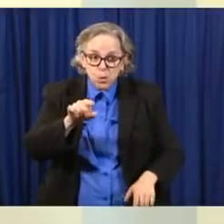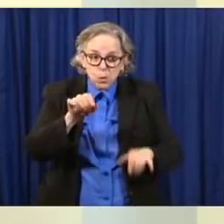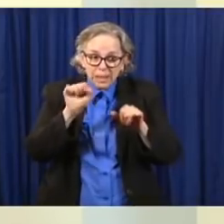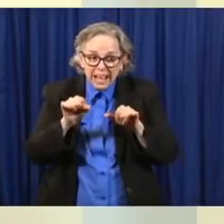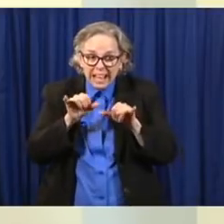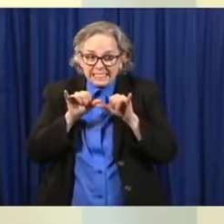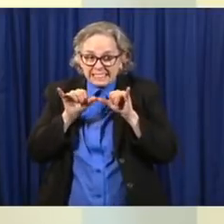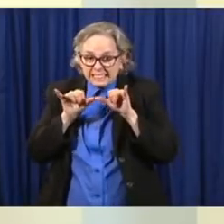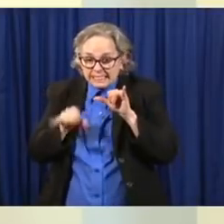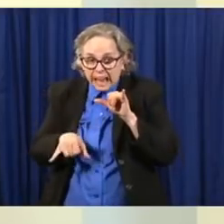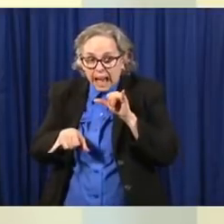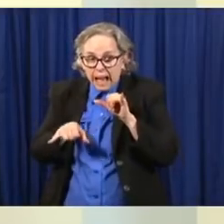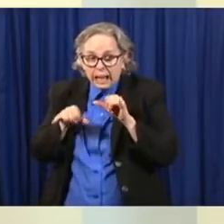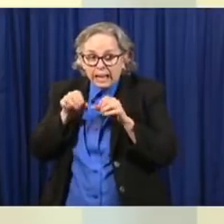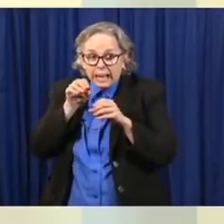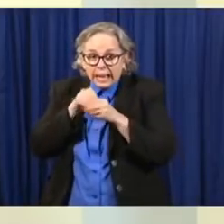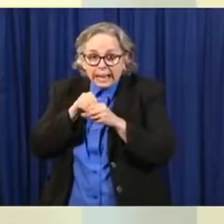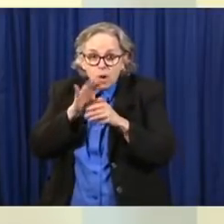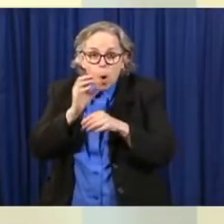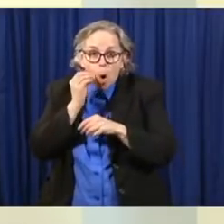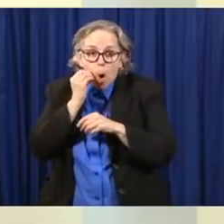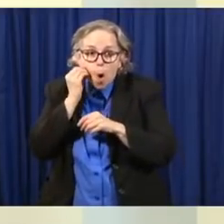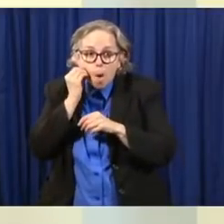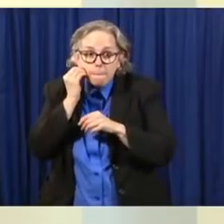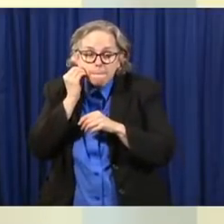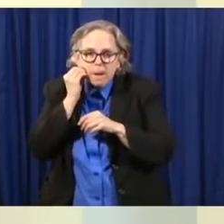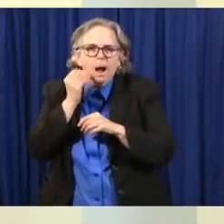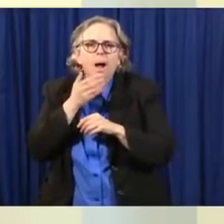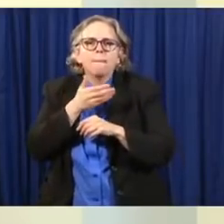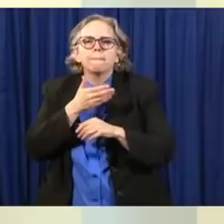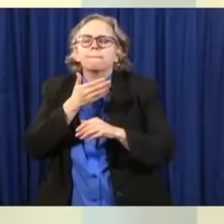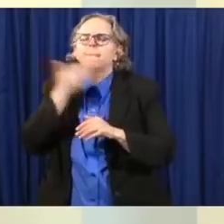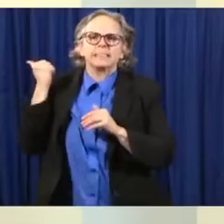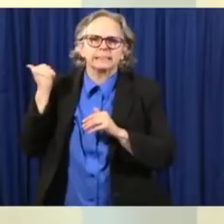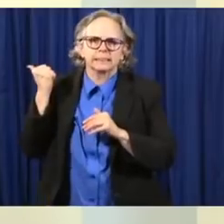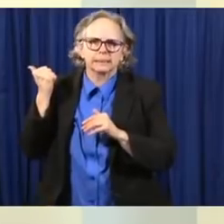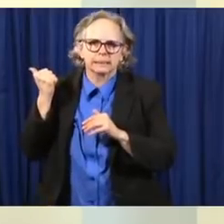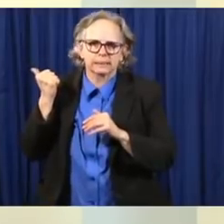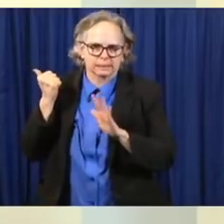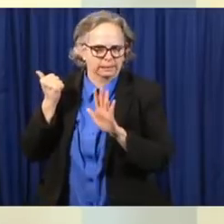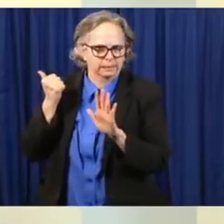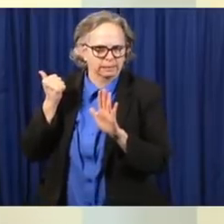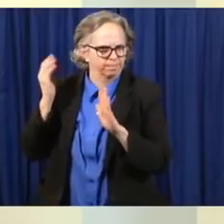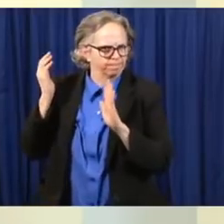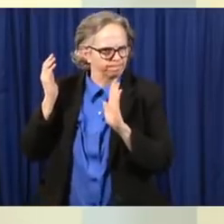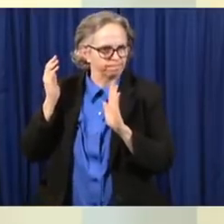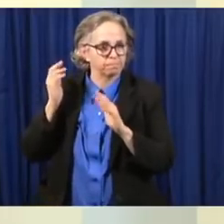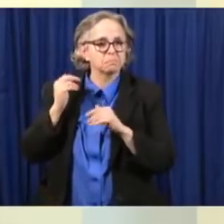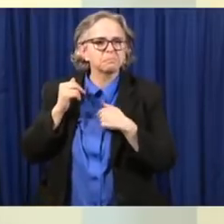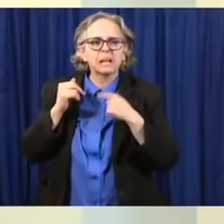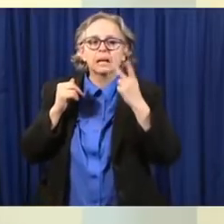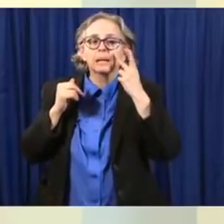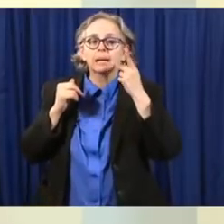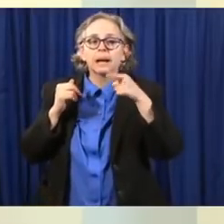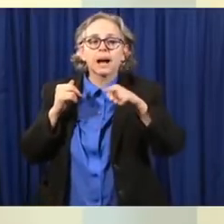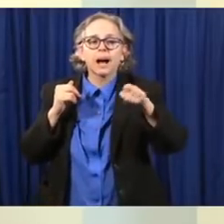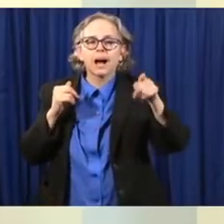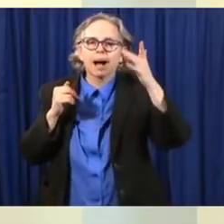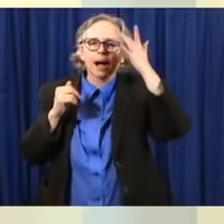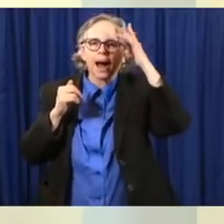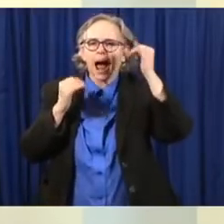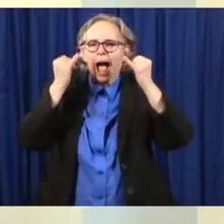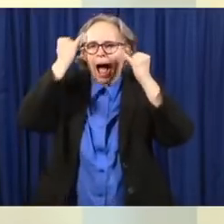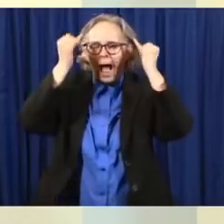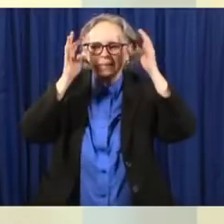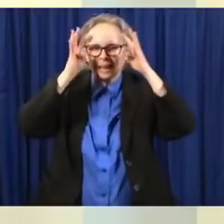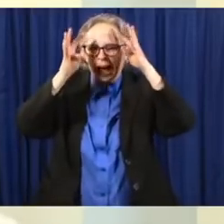the best. Now I'm seeing a lot of clever things being done, and I'm trying to get an understanding of what can be done. You know, I know there are